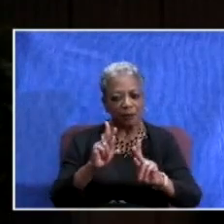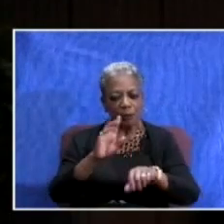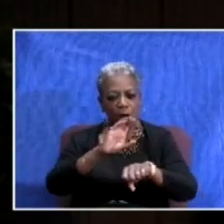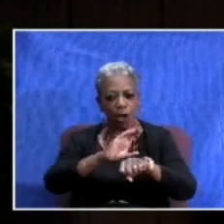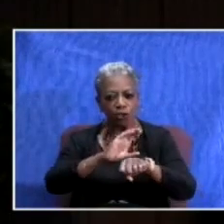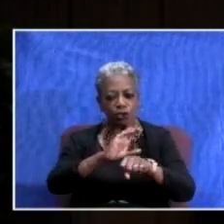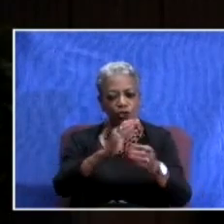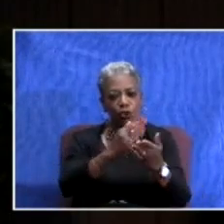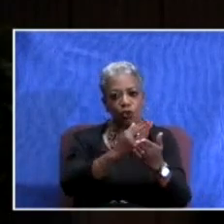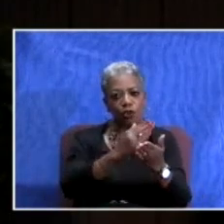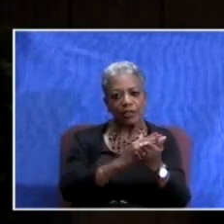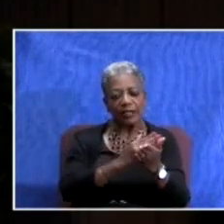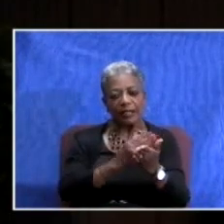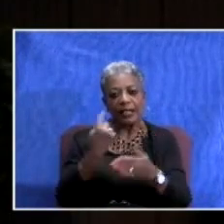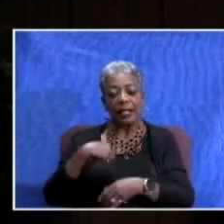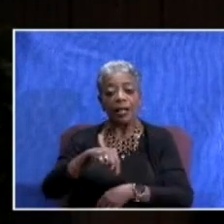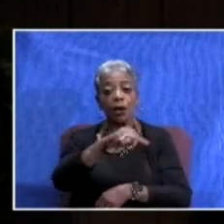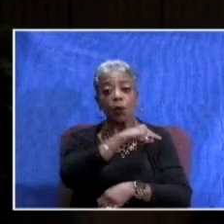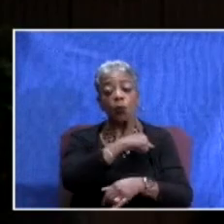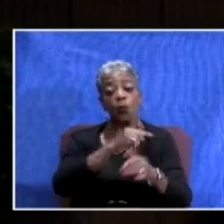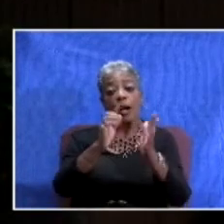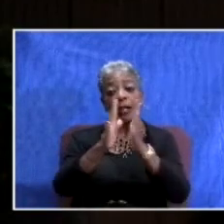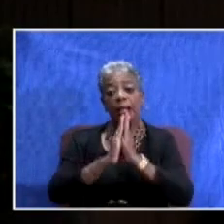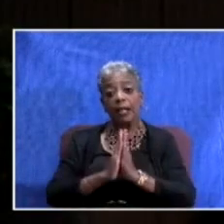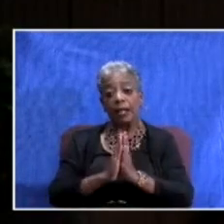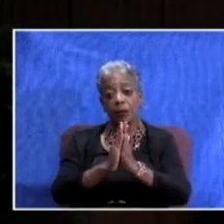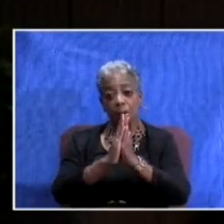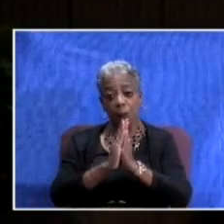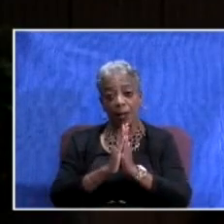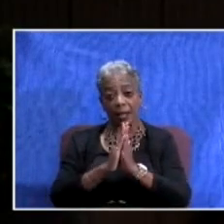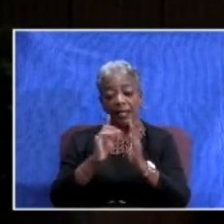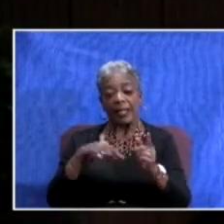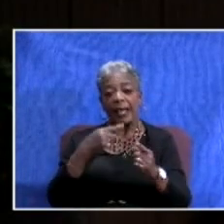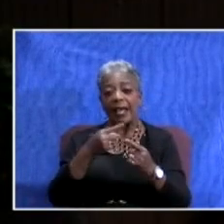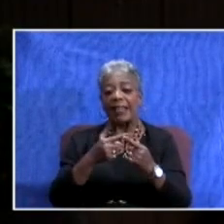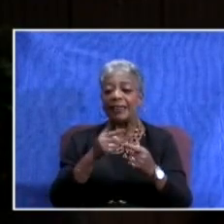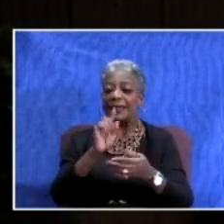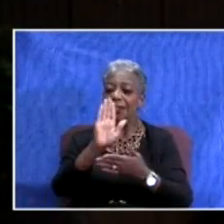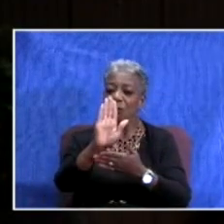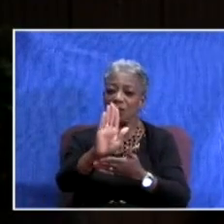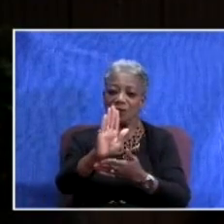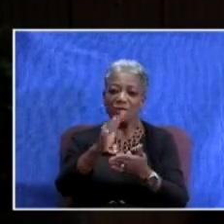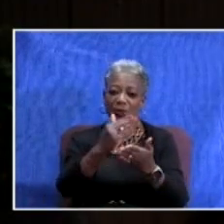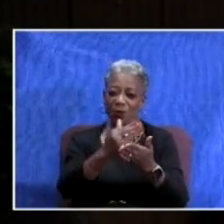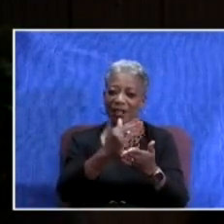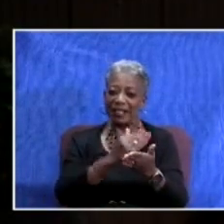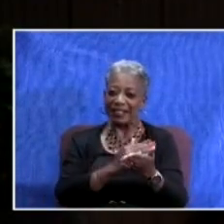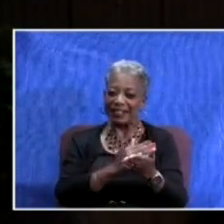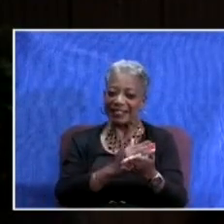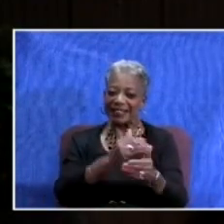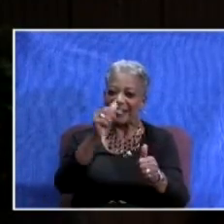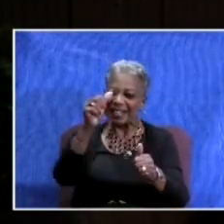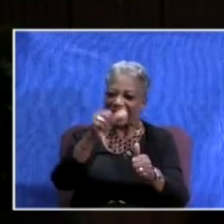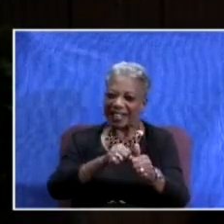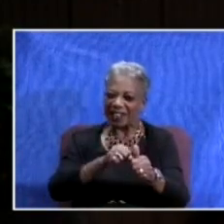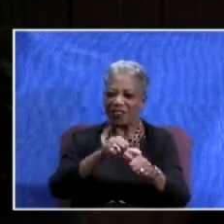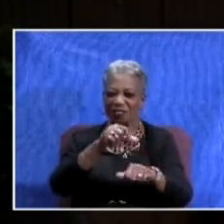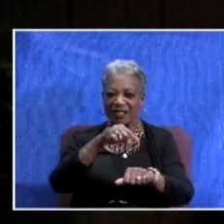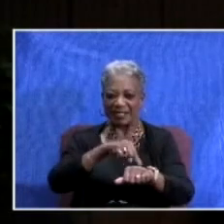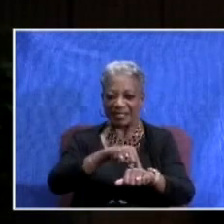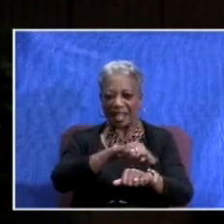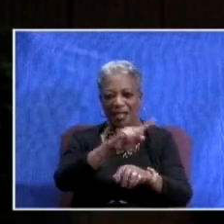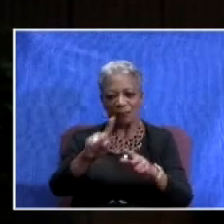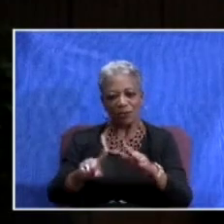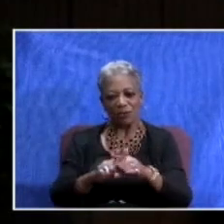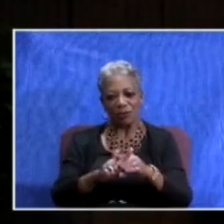them. And then I'm going to invite you to take out your own prayer list. And every time we come to worship, bring your prayer list with you. In fact,